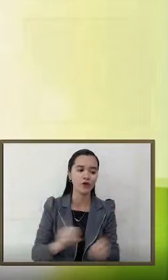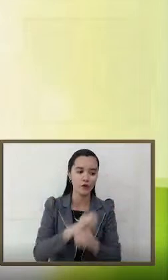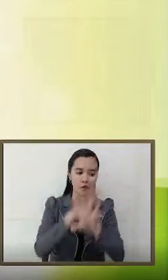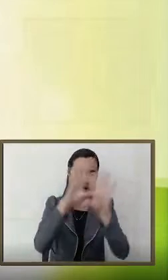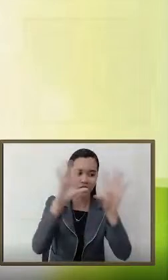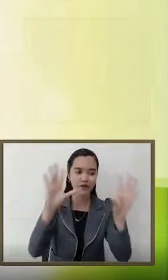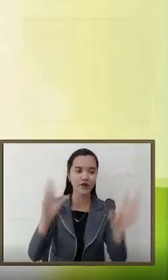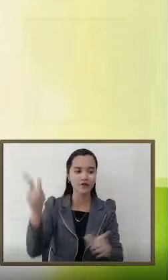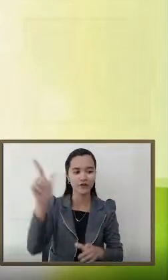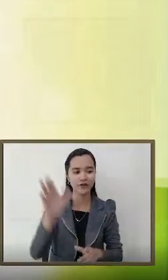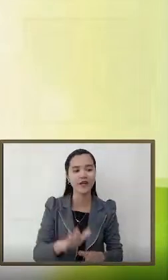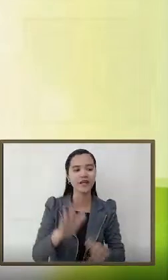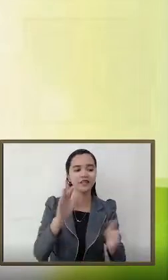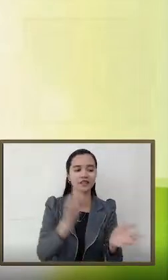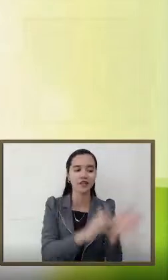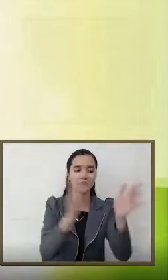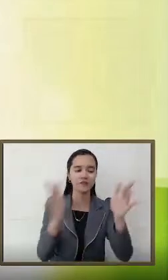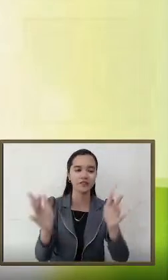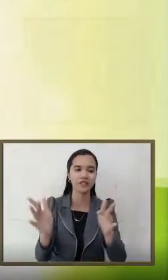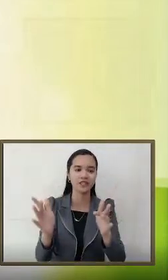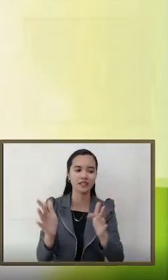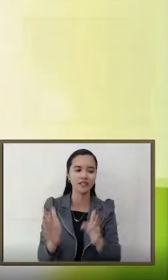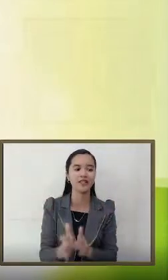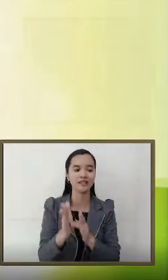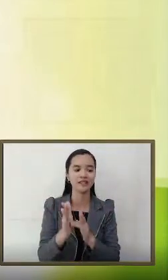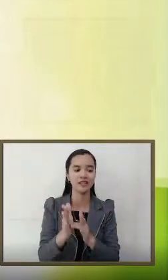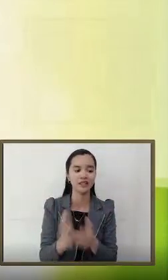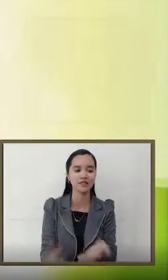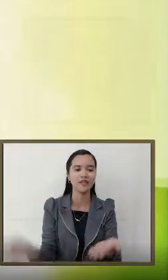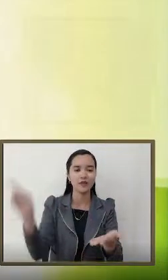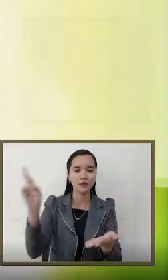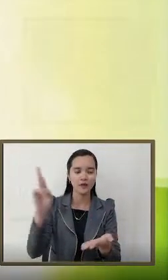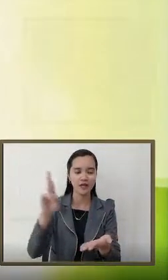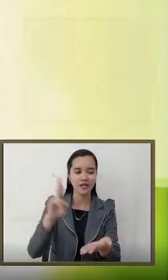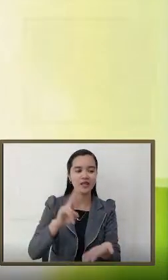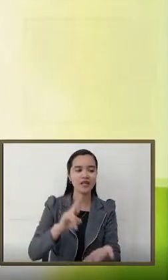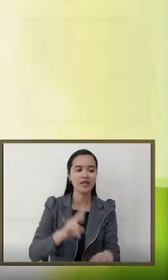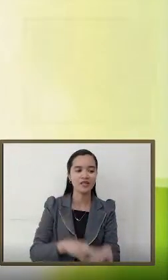For the wonderful grace of Jesus